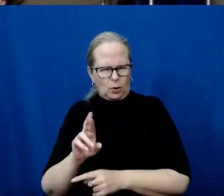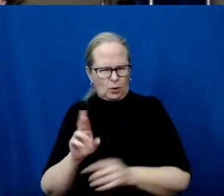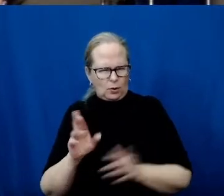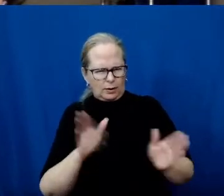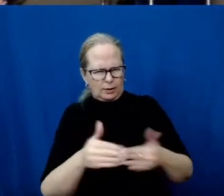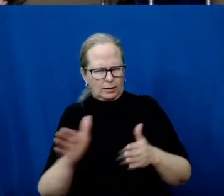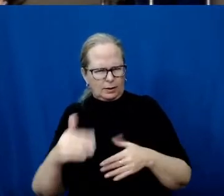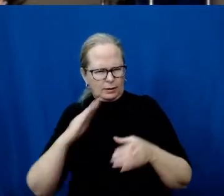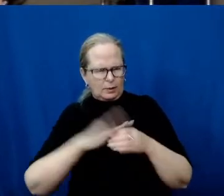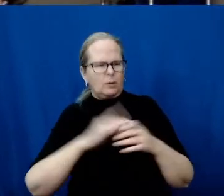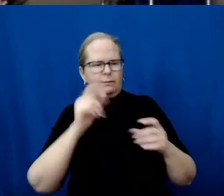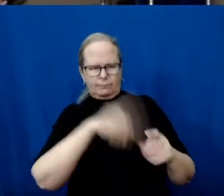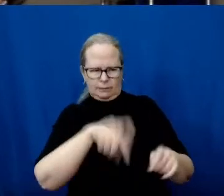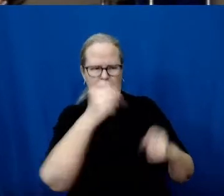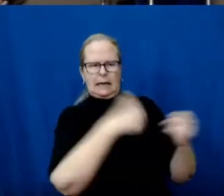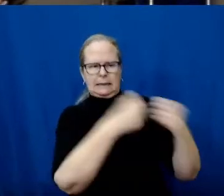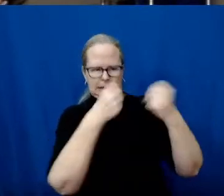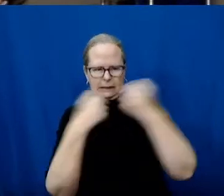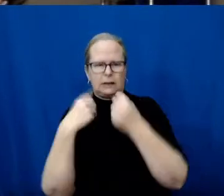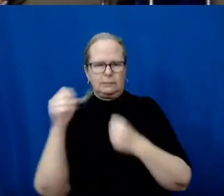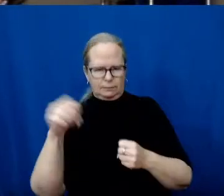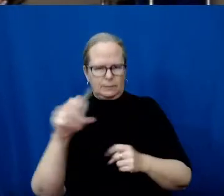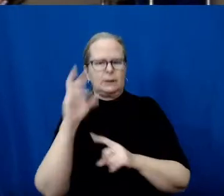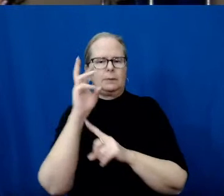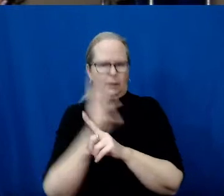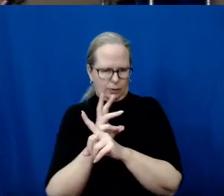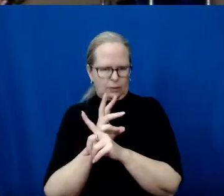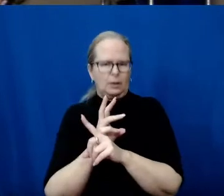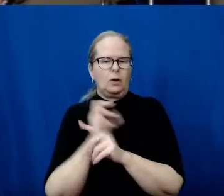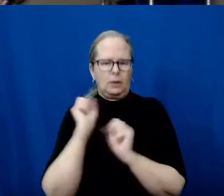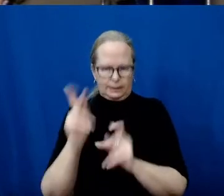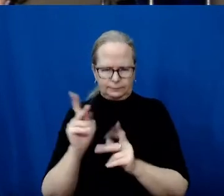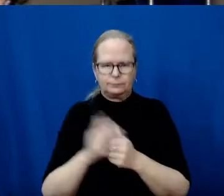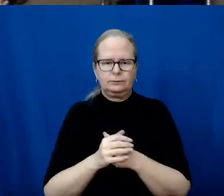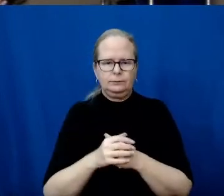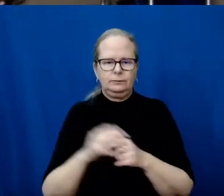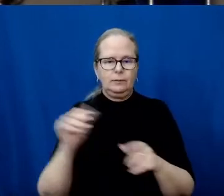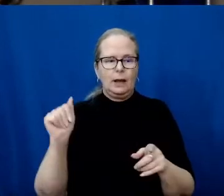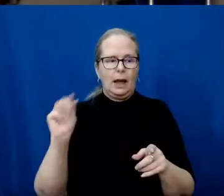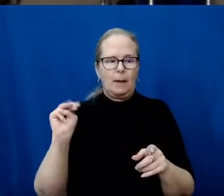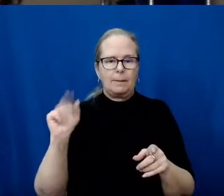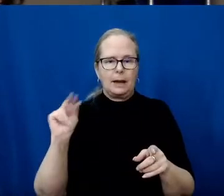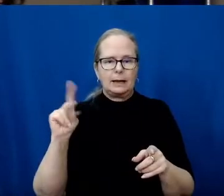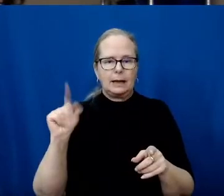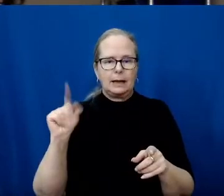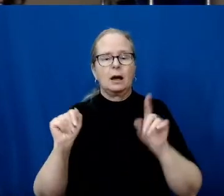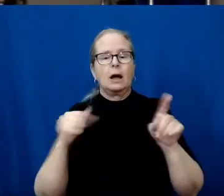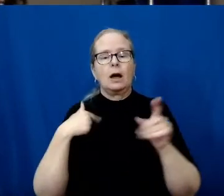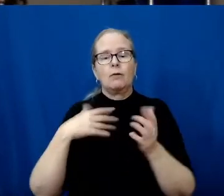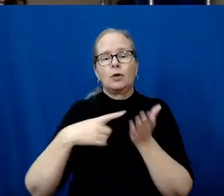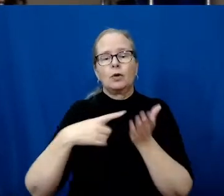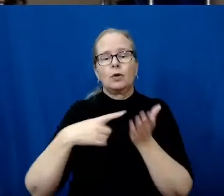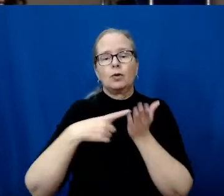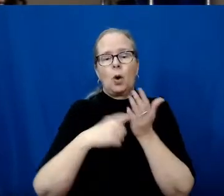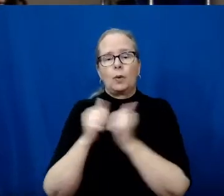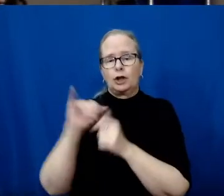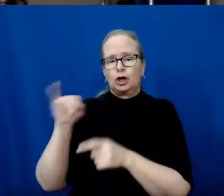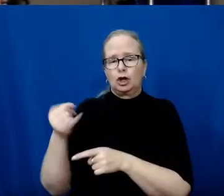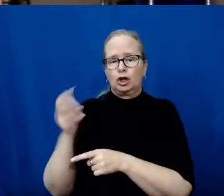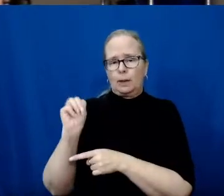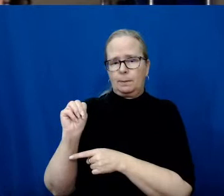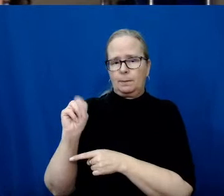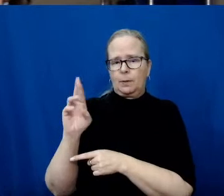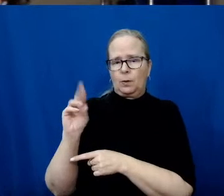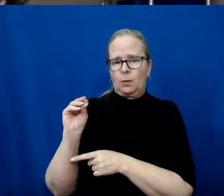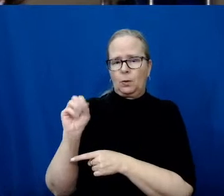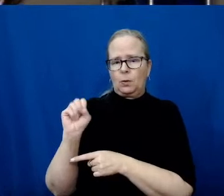really, when I've talked to Jim Rosenthal about it, and Robert, I'm sure can confirm this, like it's usually, if you're